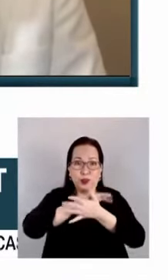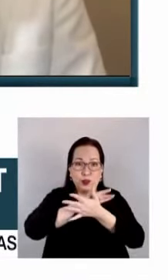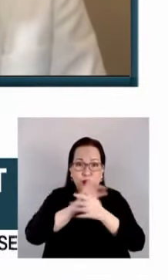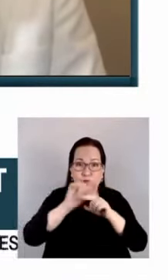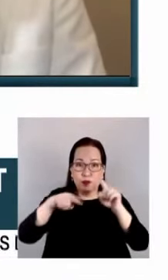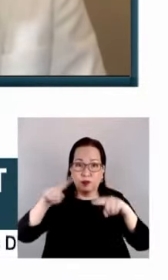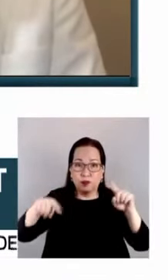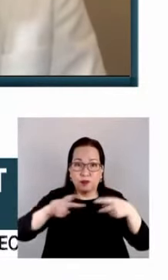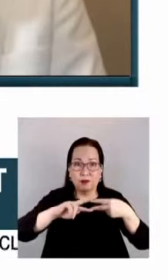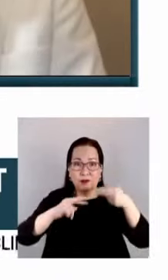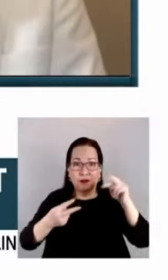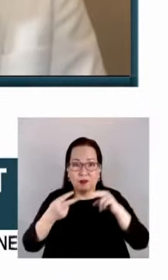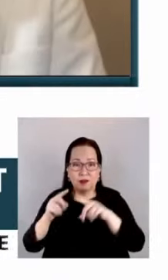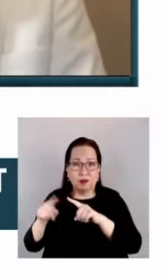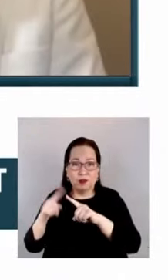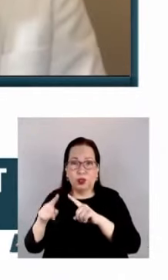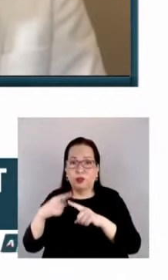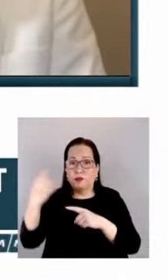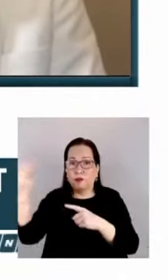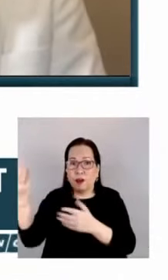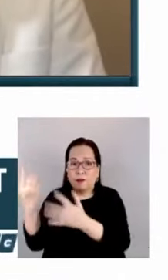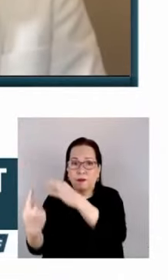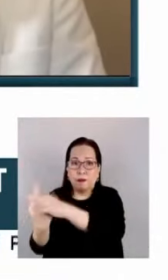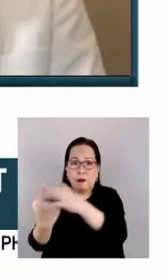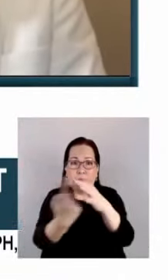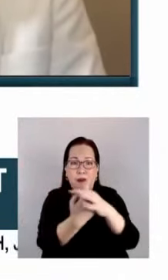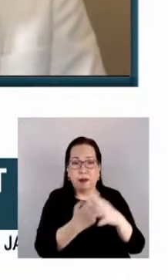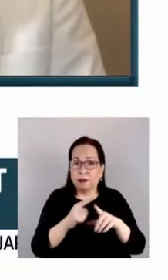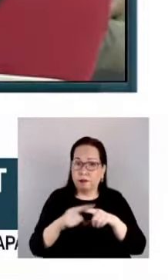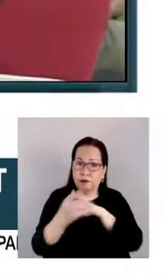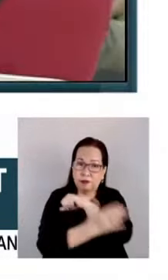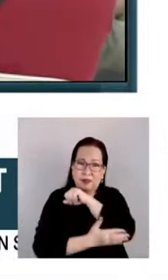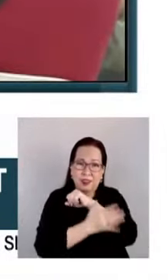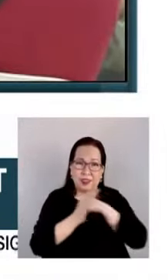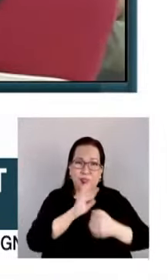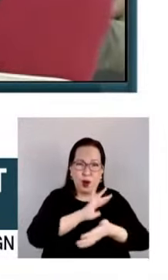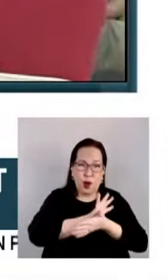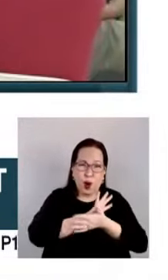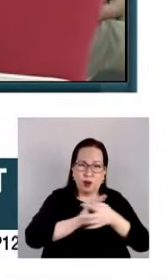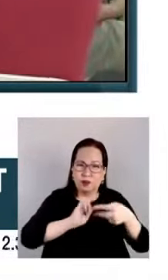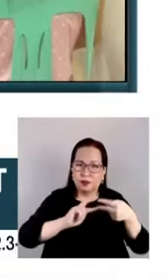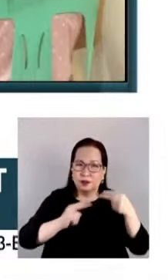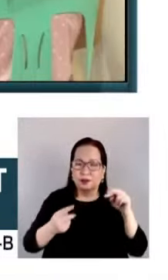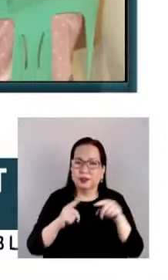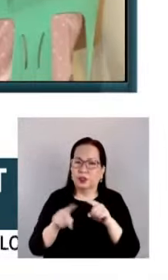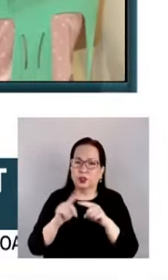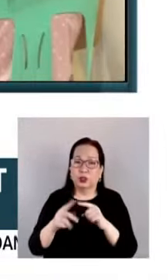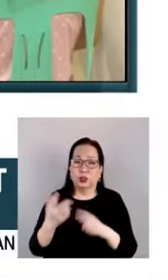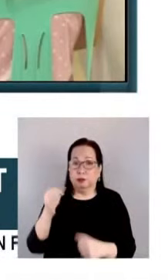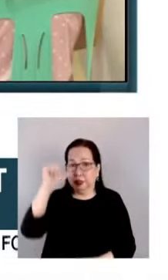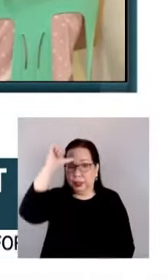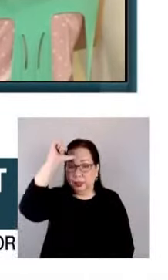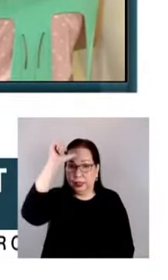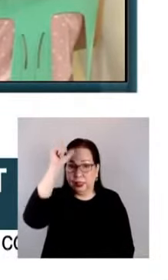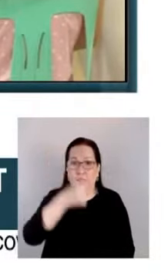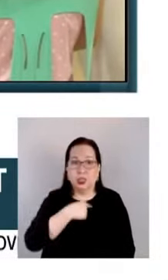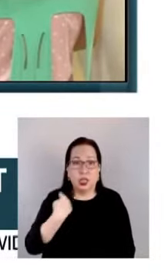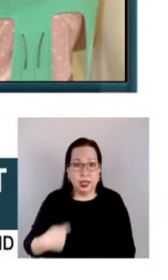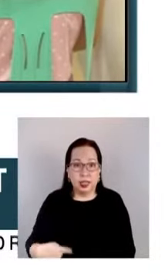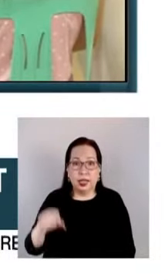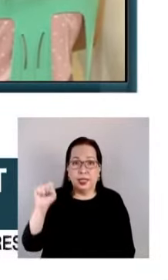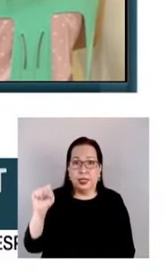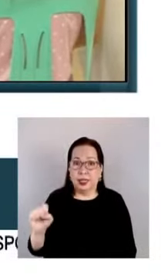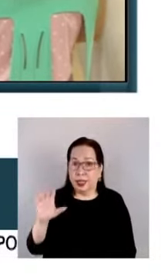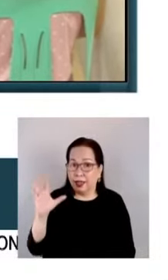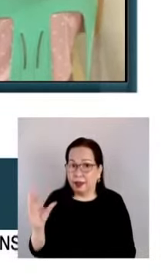are already in other countries like India, China, and even South Africa. Now,